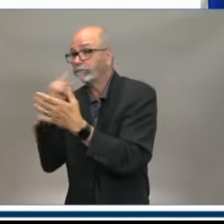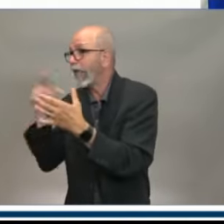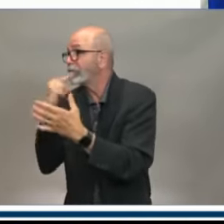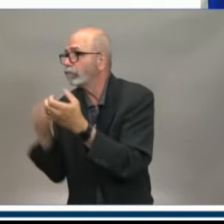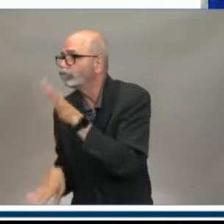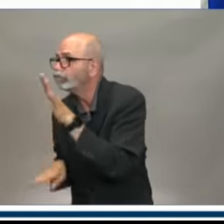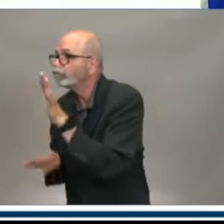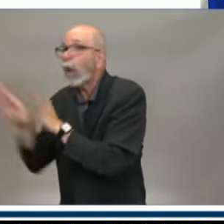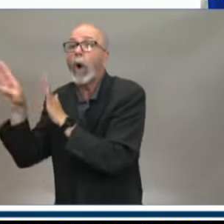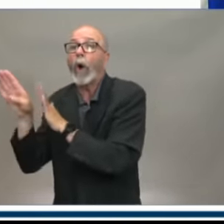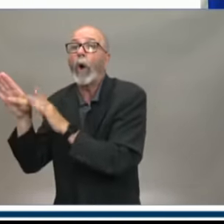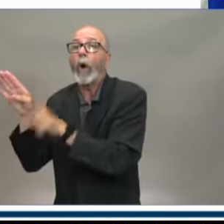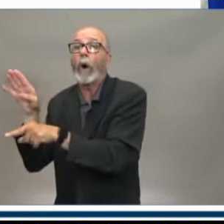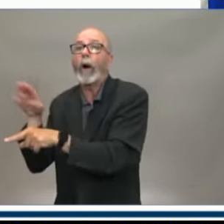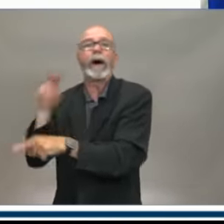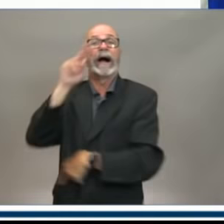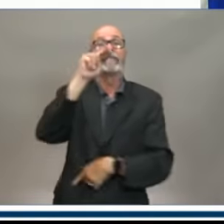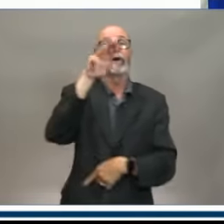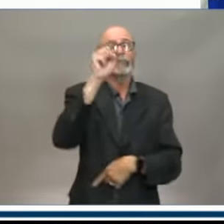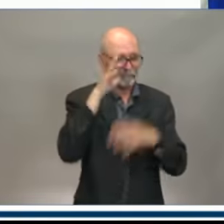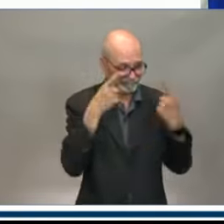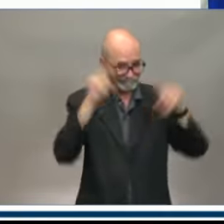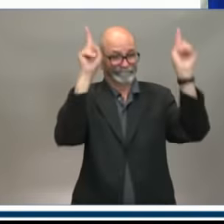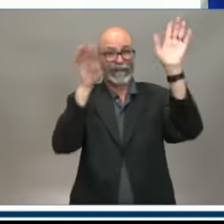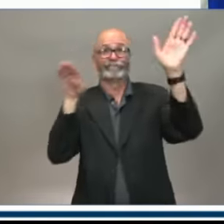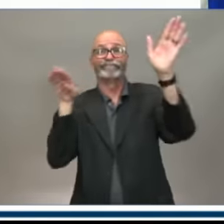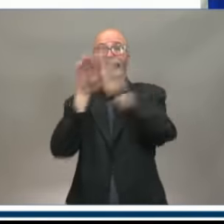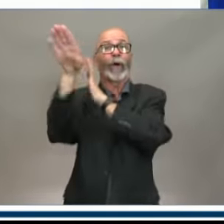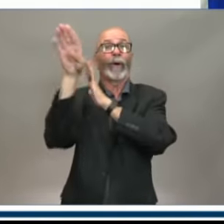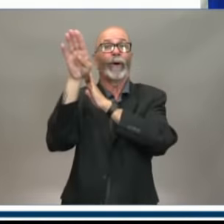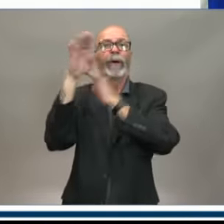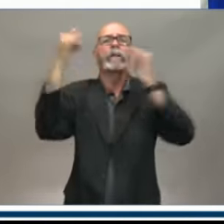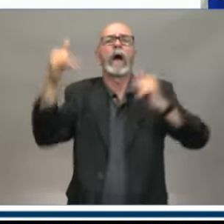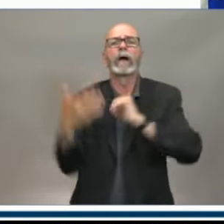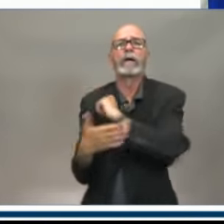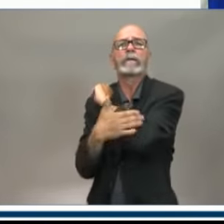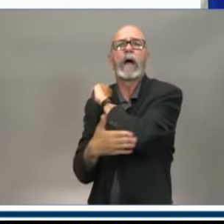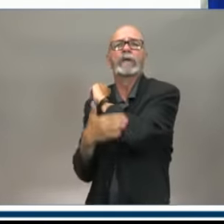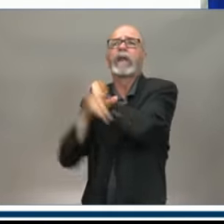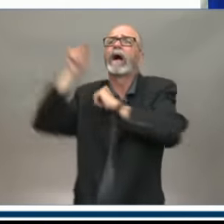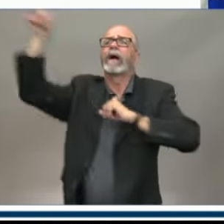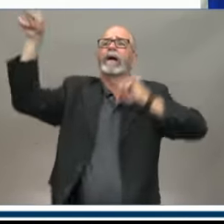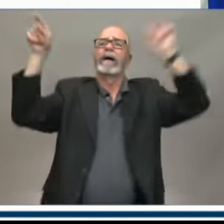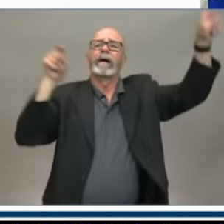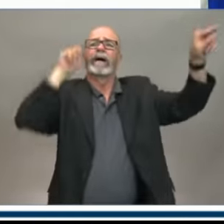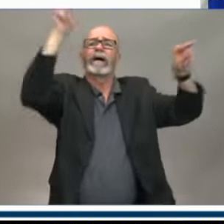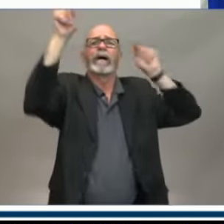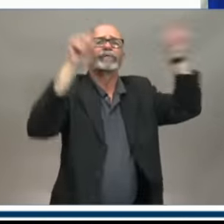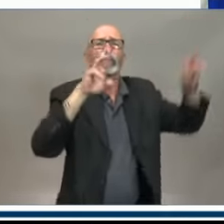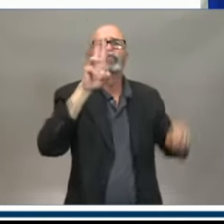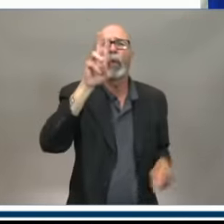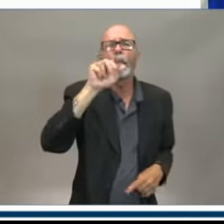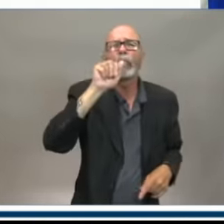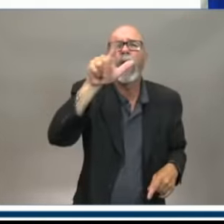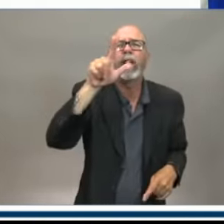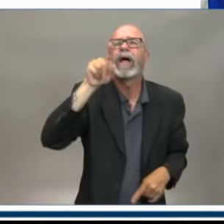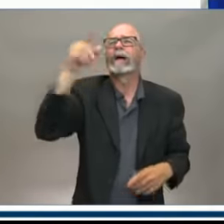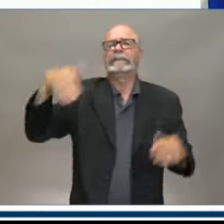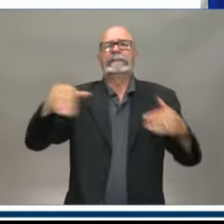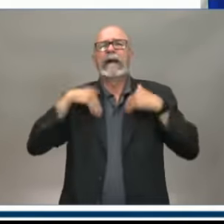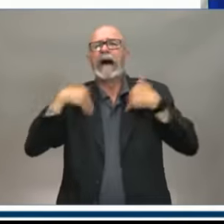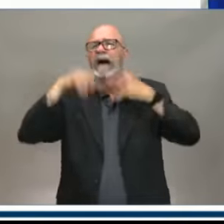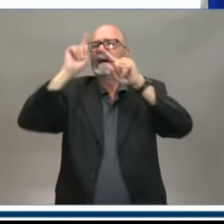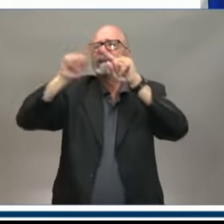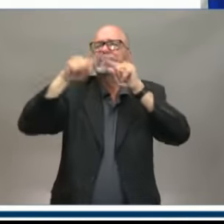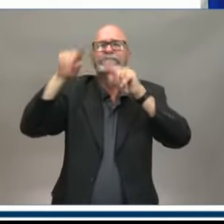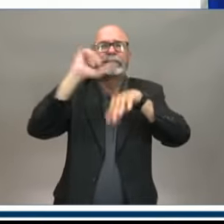situation where rural Nova Scotia has been hurt by such a policy with an exodus of young people and entrepreneurs. We now